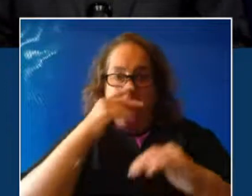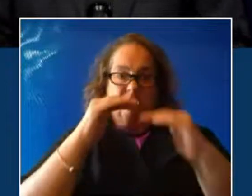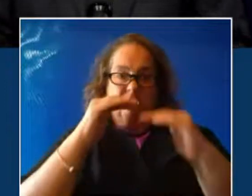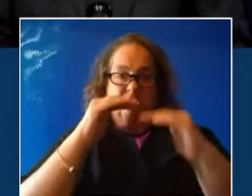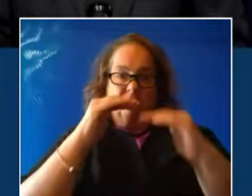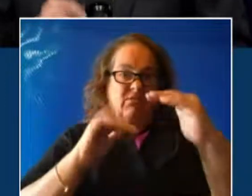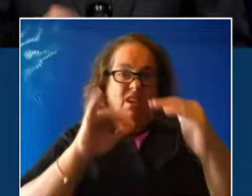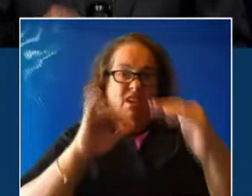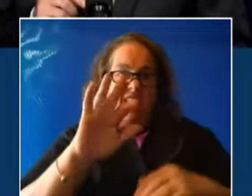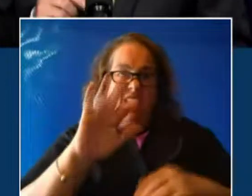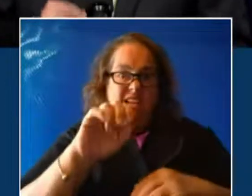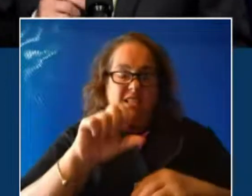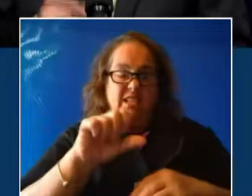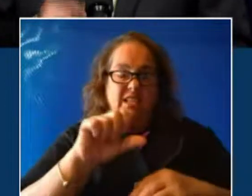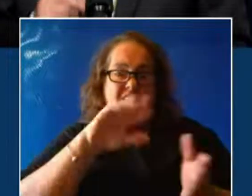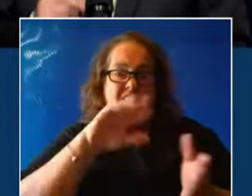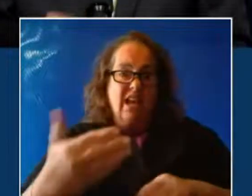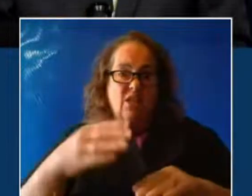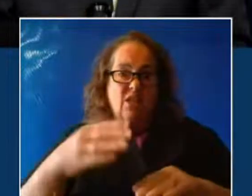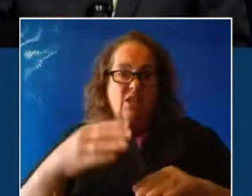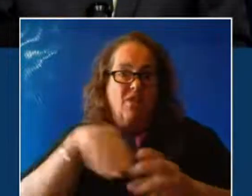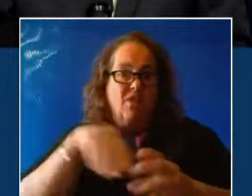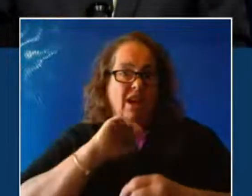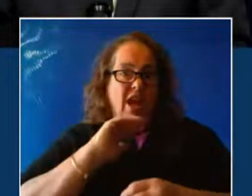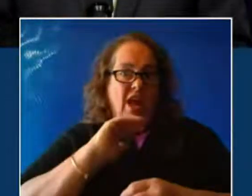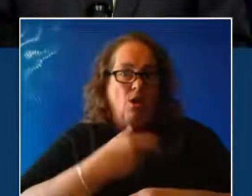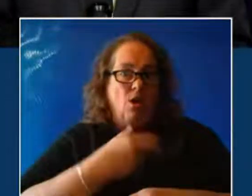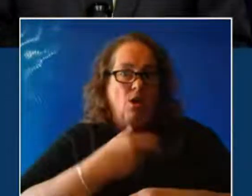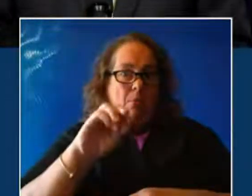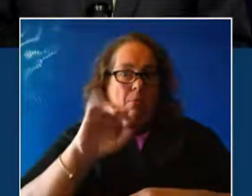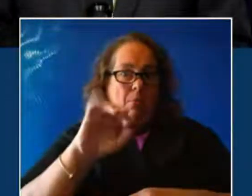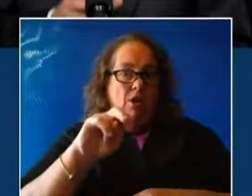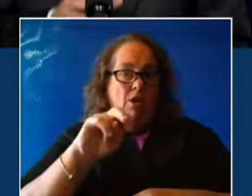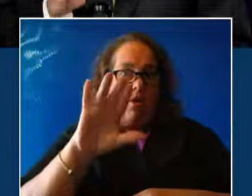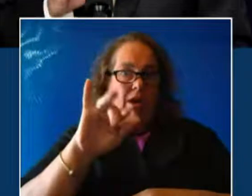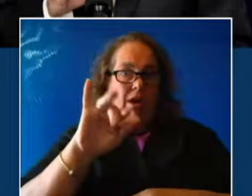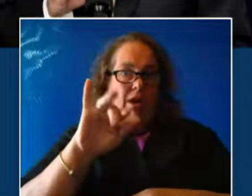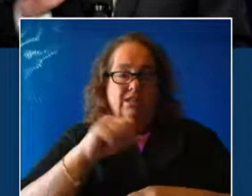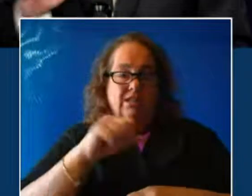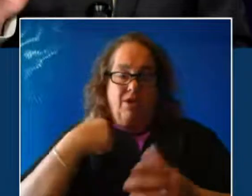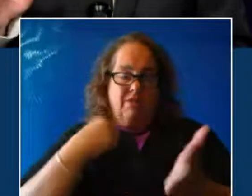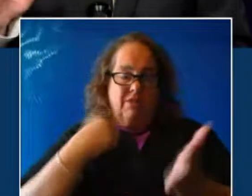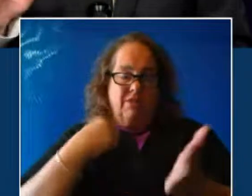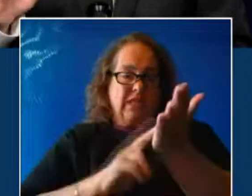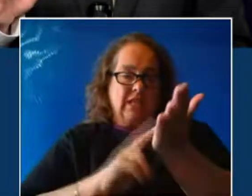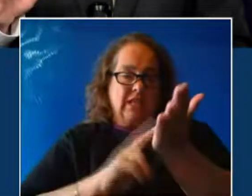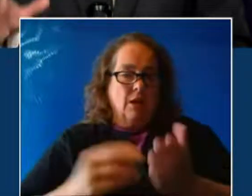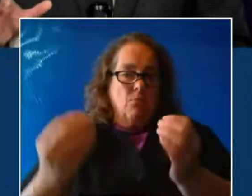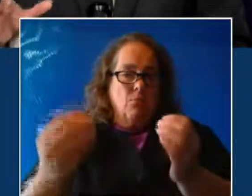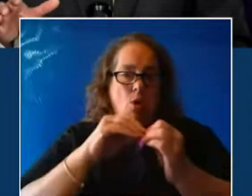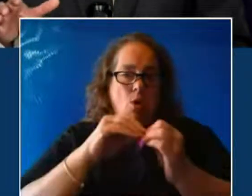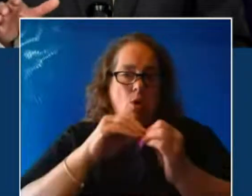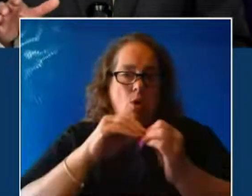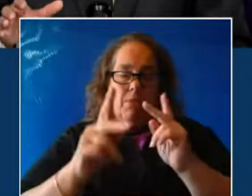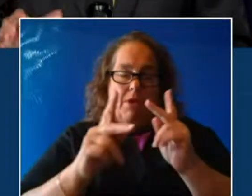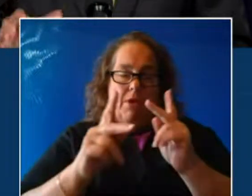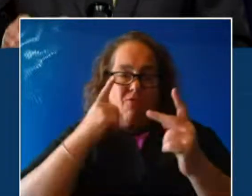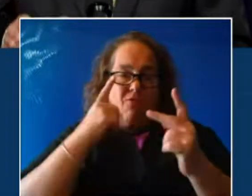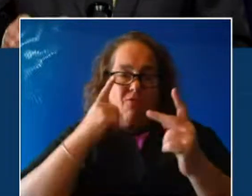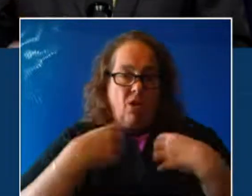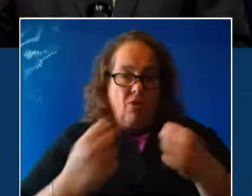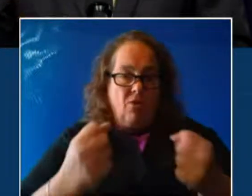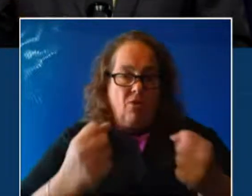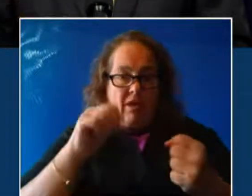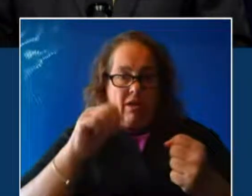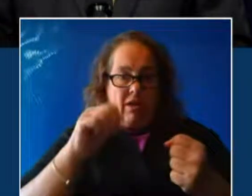populations, and it has signed up more individuals for health care, and it has changed the course of